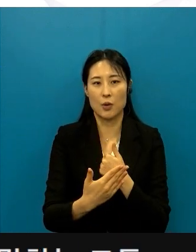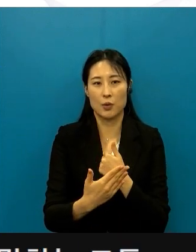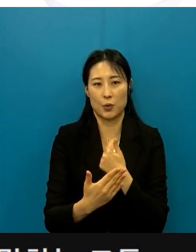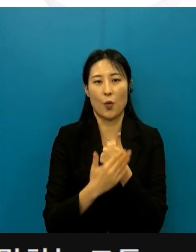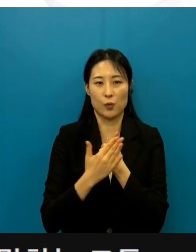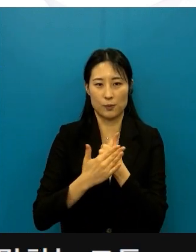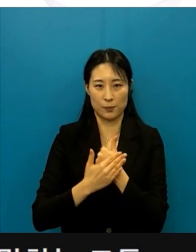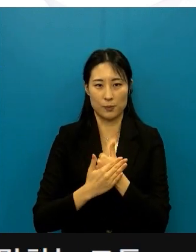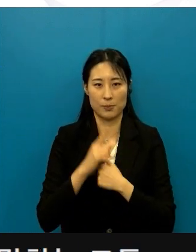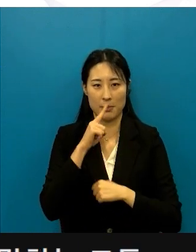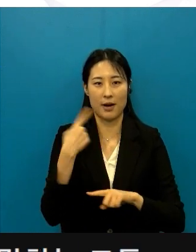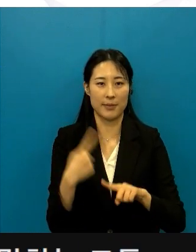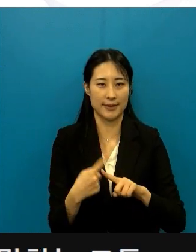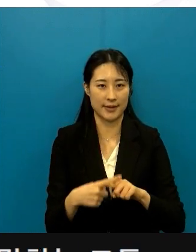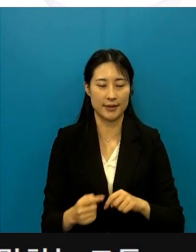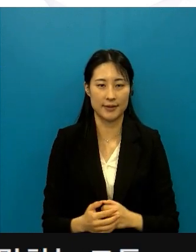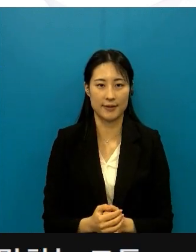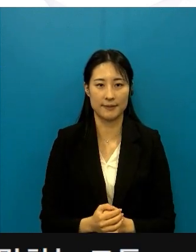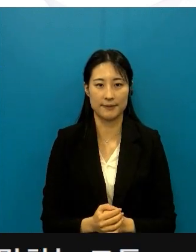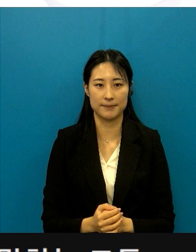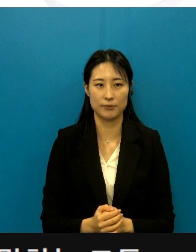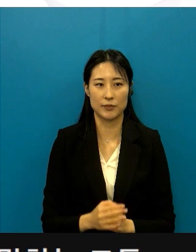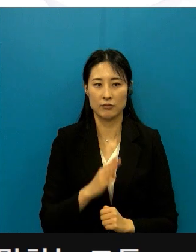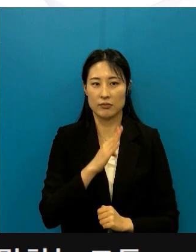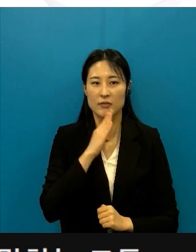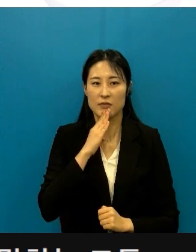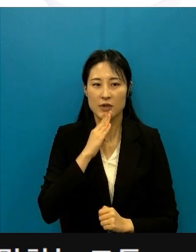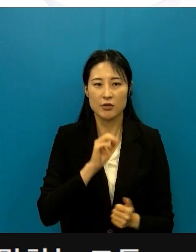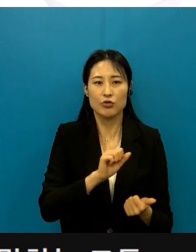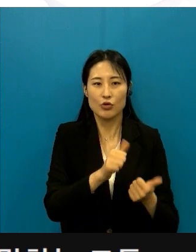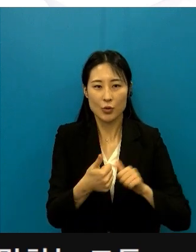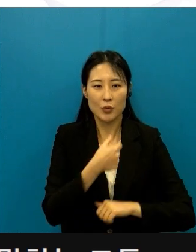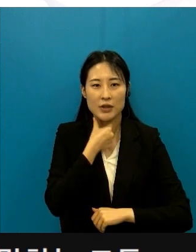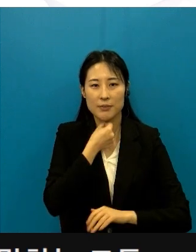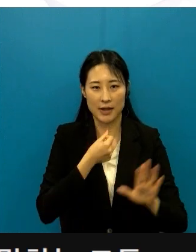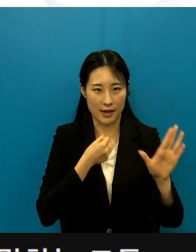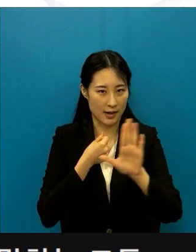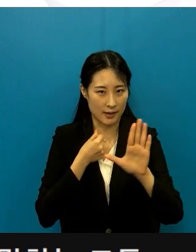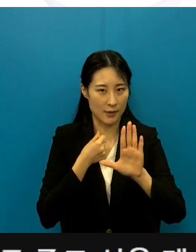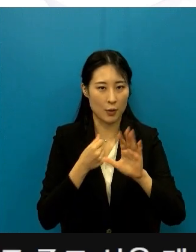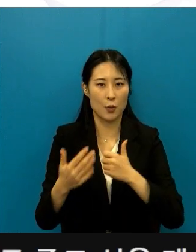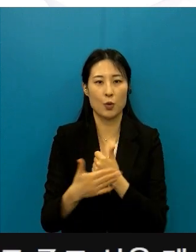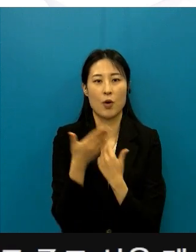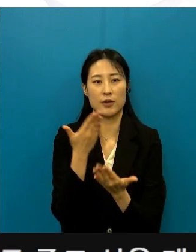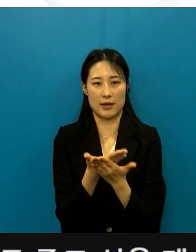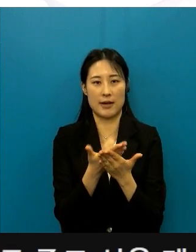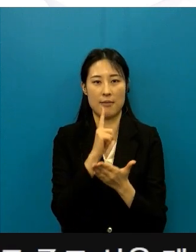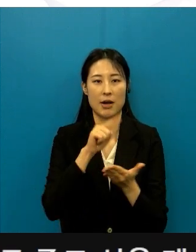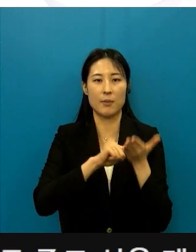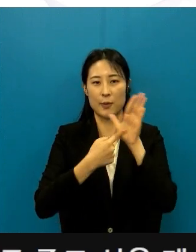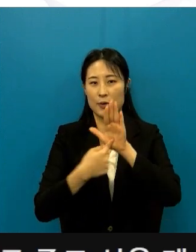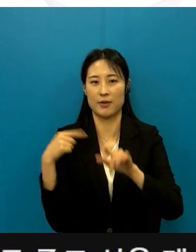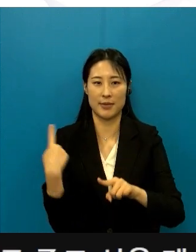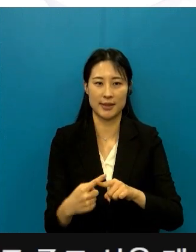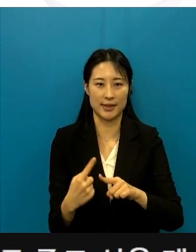not want to die, just want to help. So, and